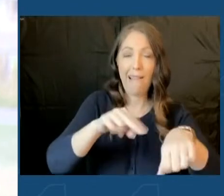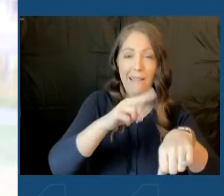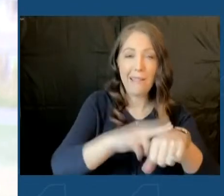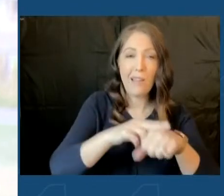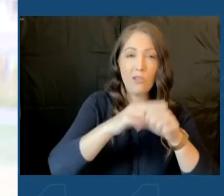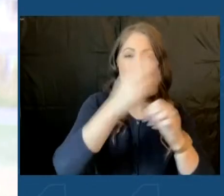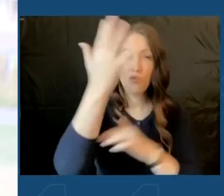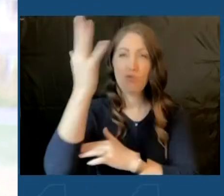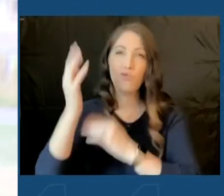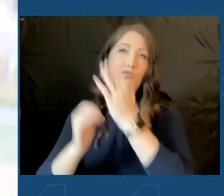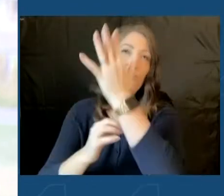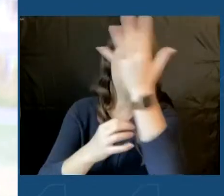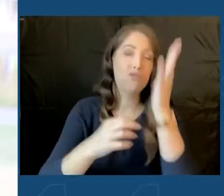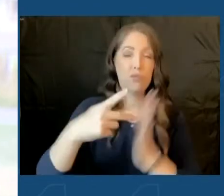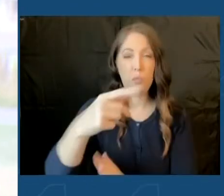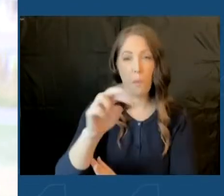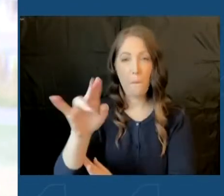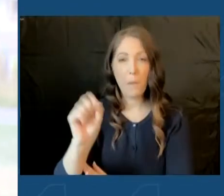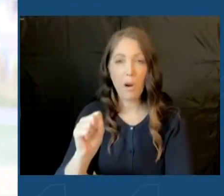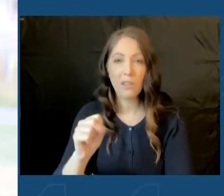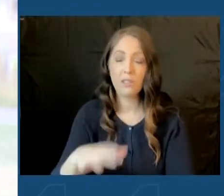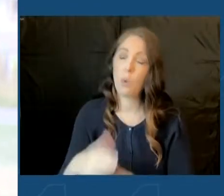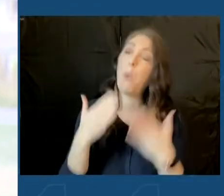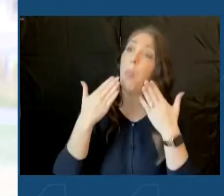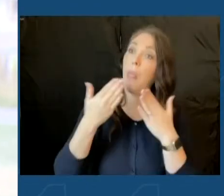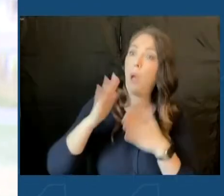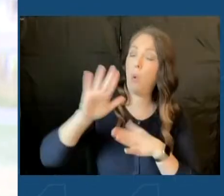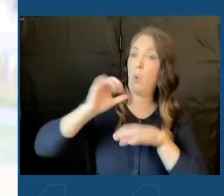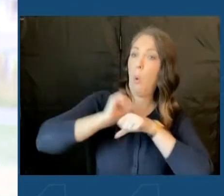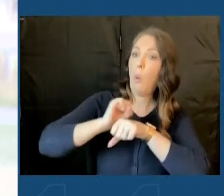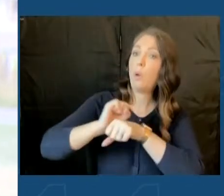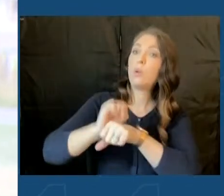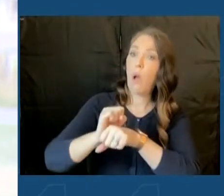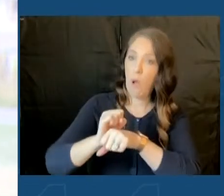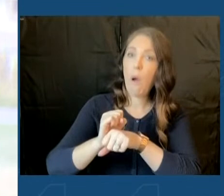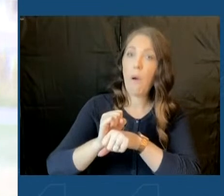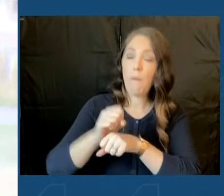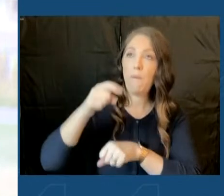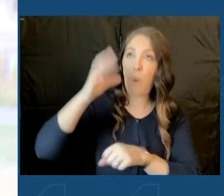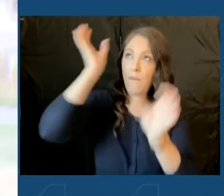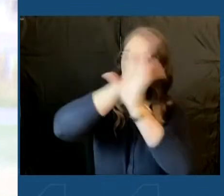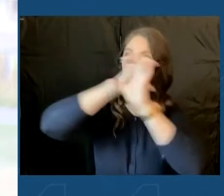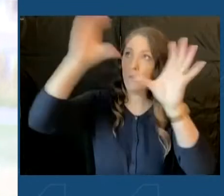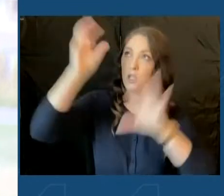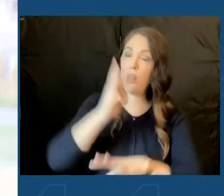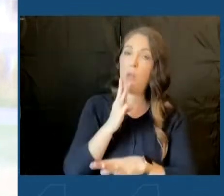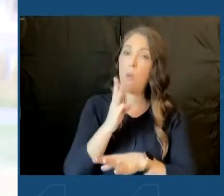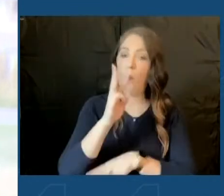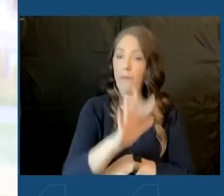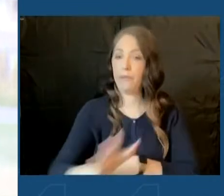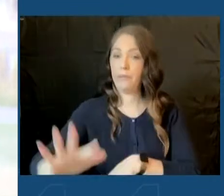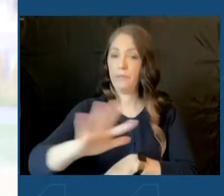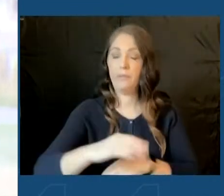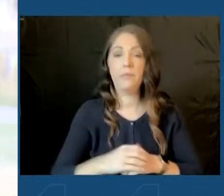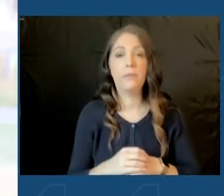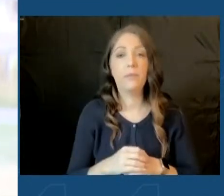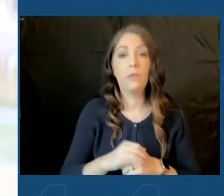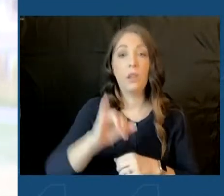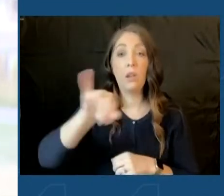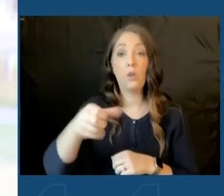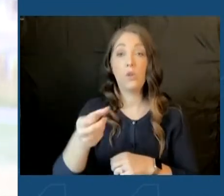what you are charged with. And I thank you for what you're doing and the vision we have for the waterfront here as well. John Kamel, the chair of the Power